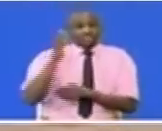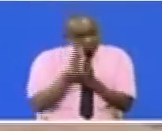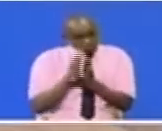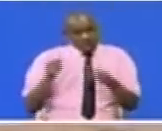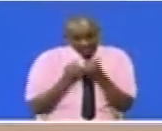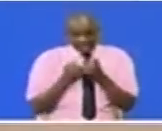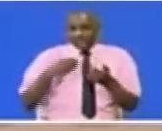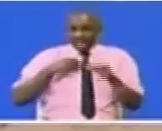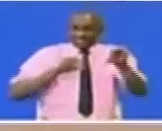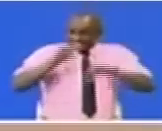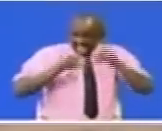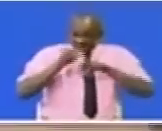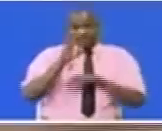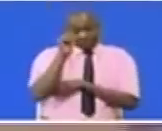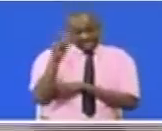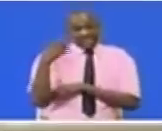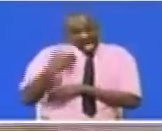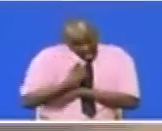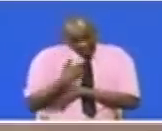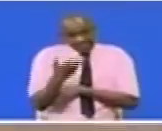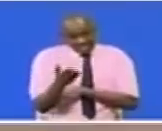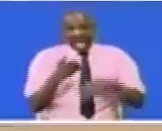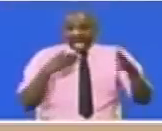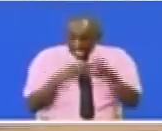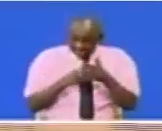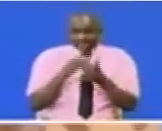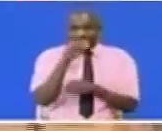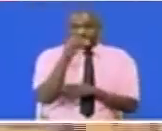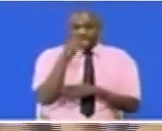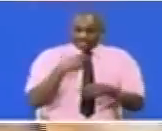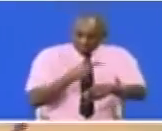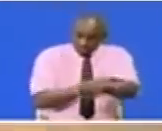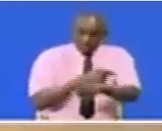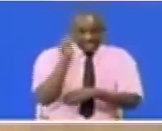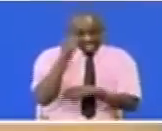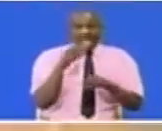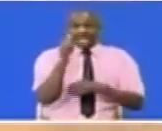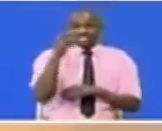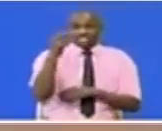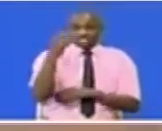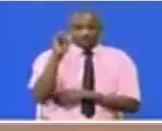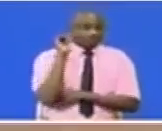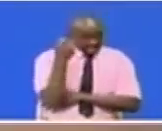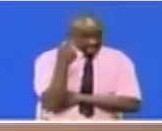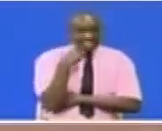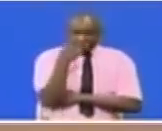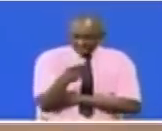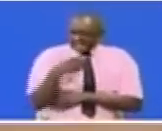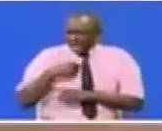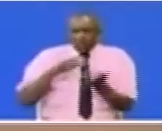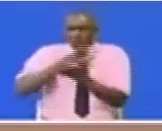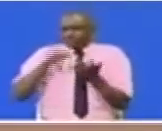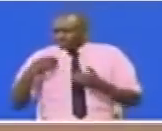draft bill that has already been tabled by the Anti-Doping Agency of Kenya to the World Anti-Doping Agency, WADA, creating confusion on who